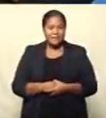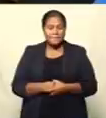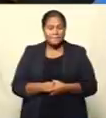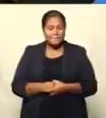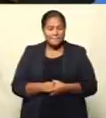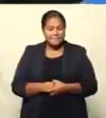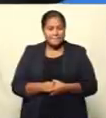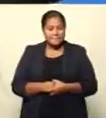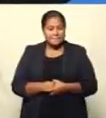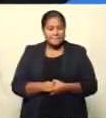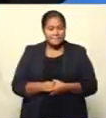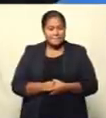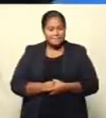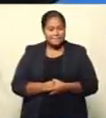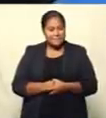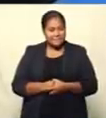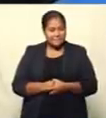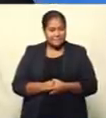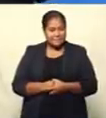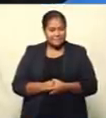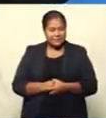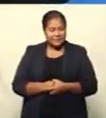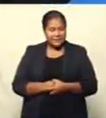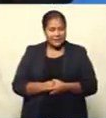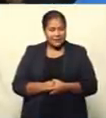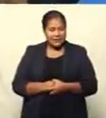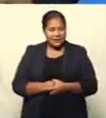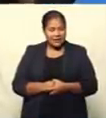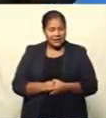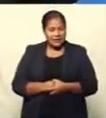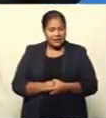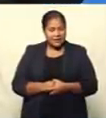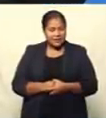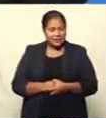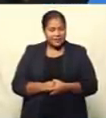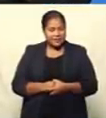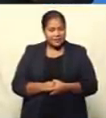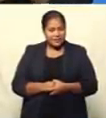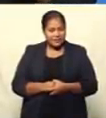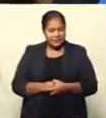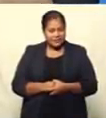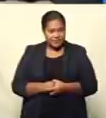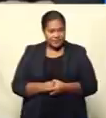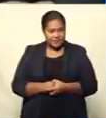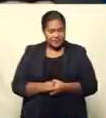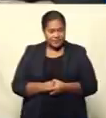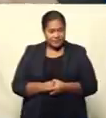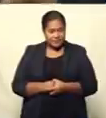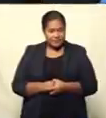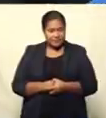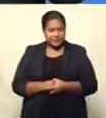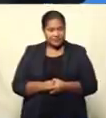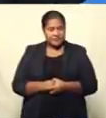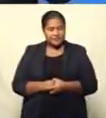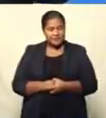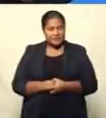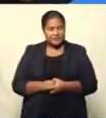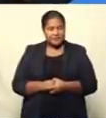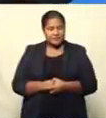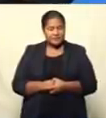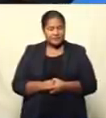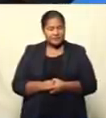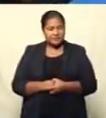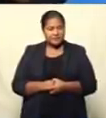month. Although difficult, I suspended condolences. No ring, no 4th